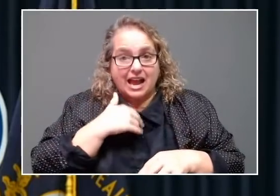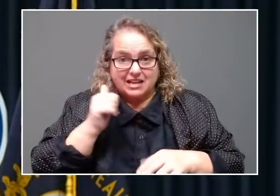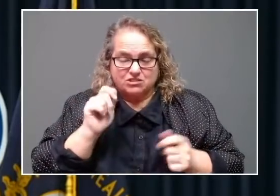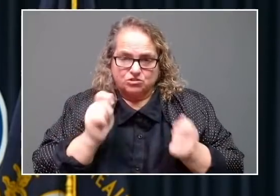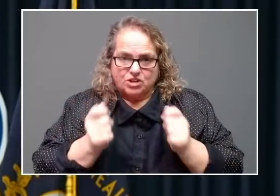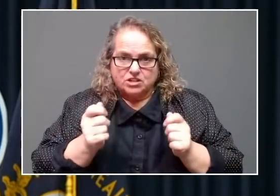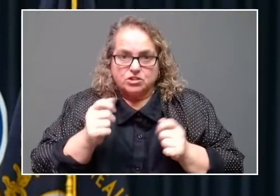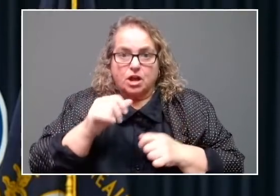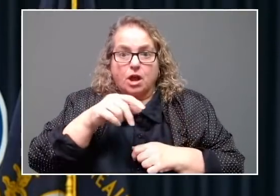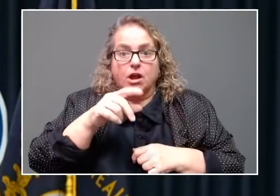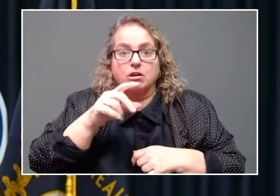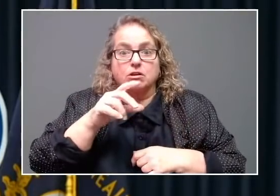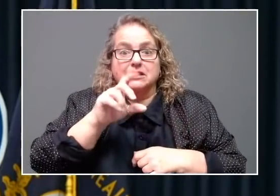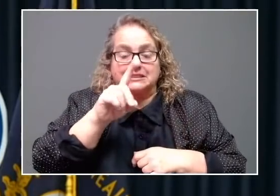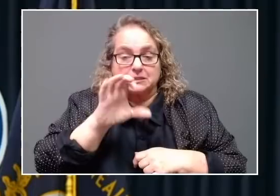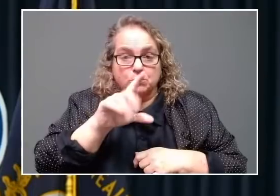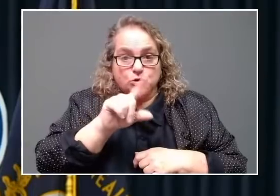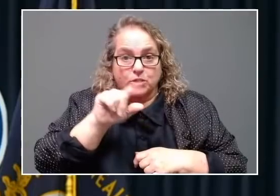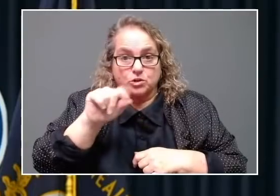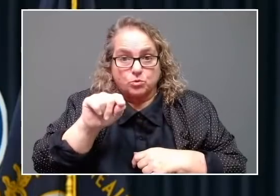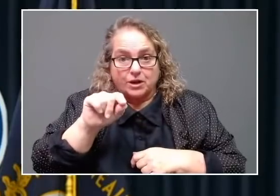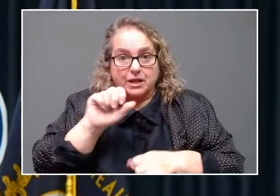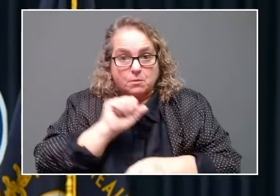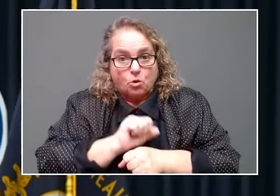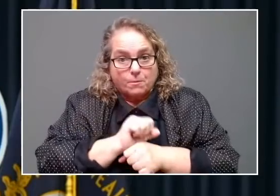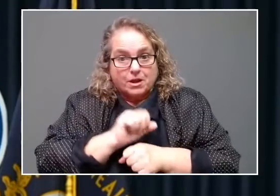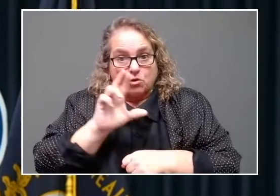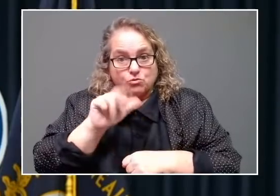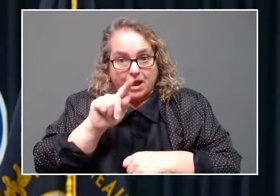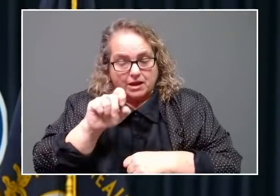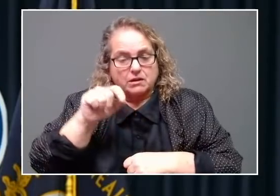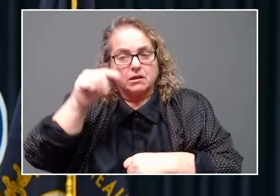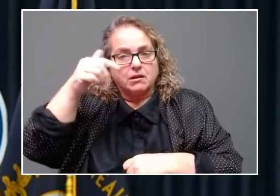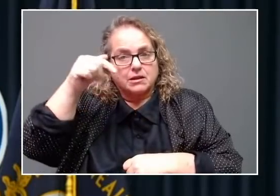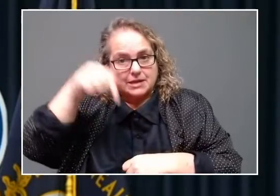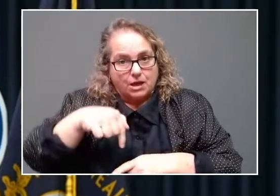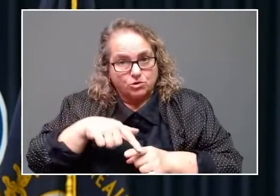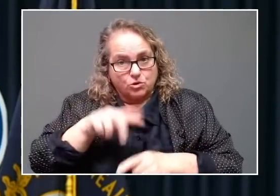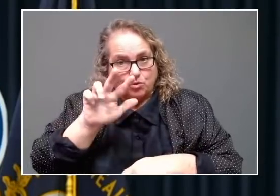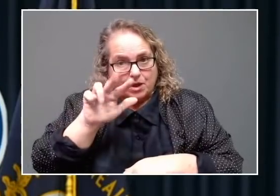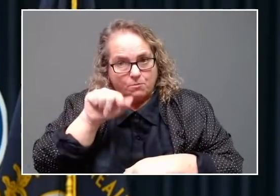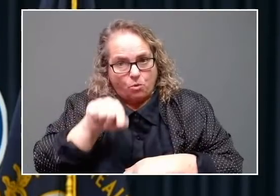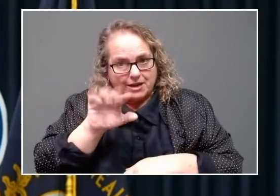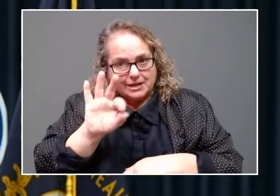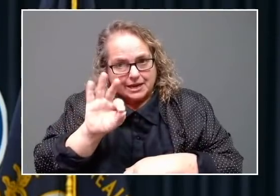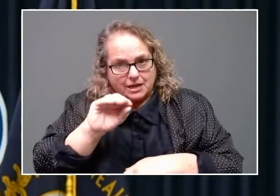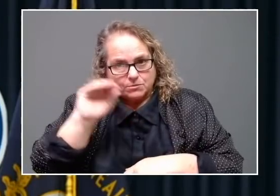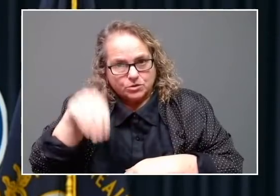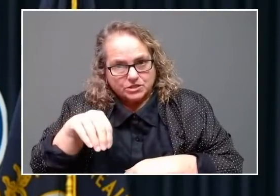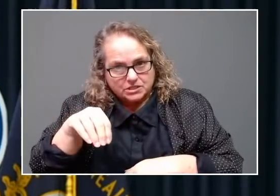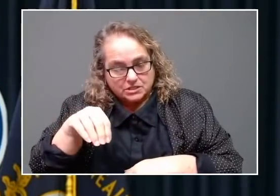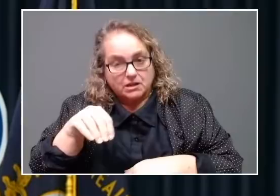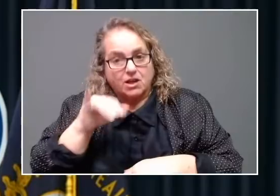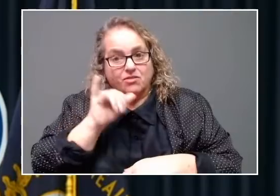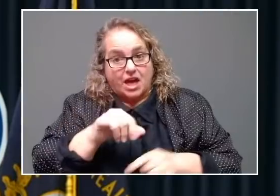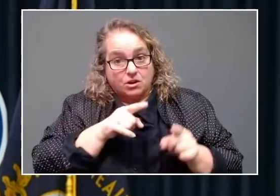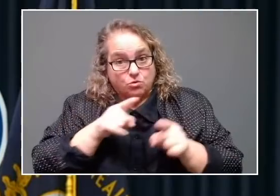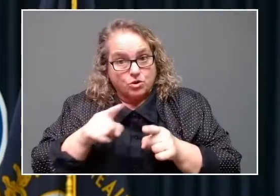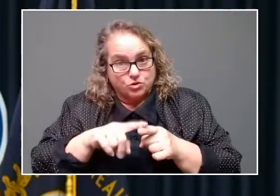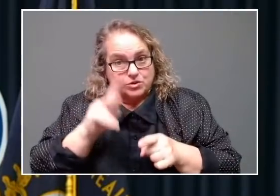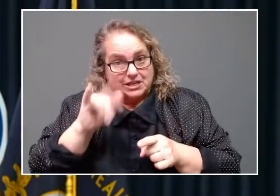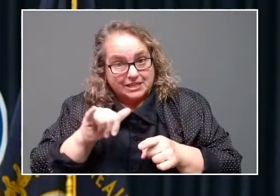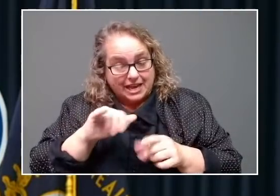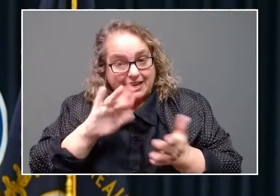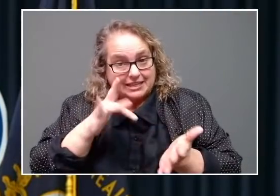2020 unemployment rate fell to 3.9%, according to the Kentucky Center for Statistics. That is